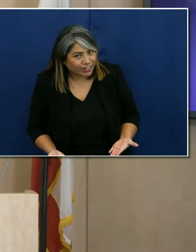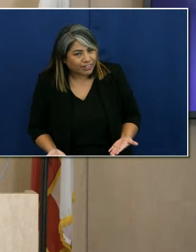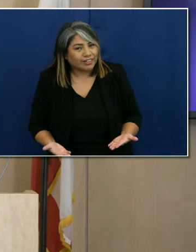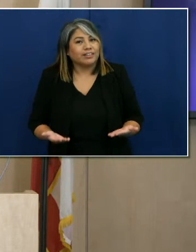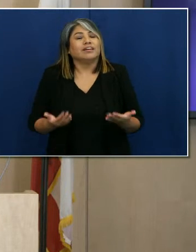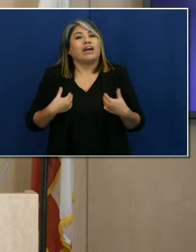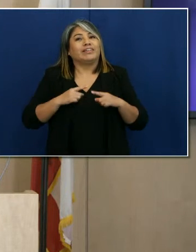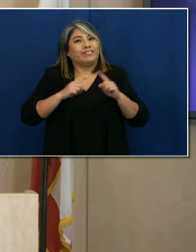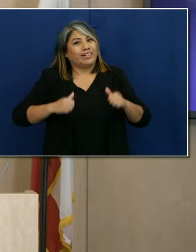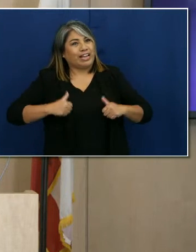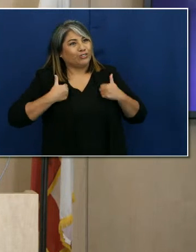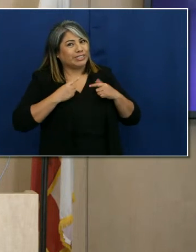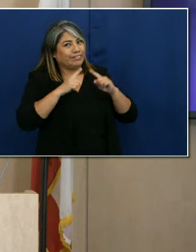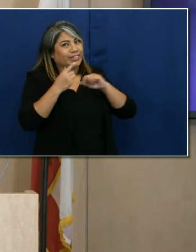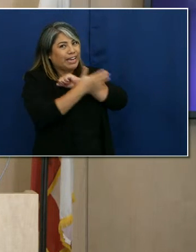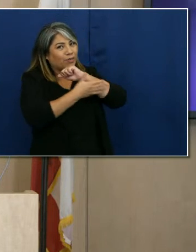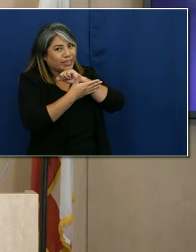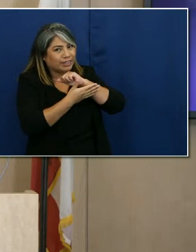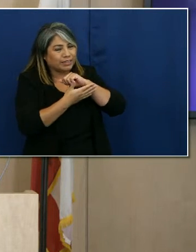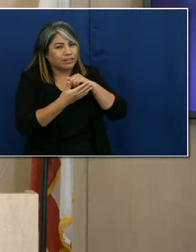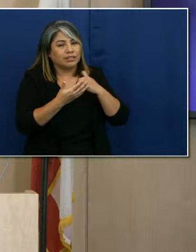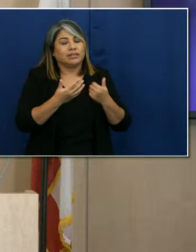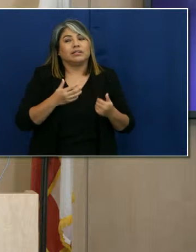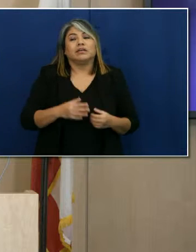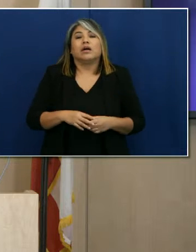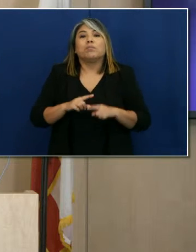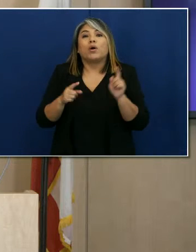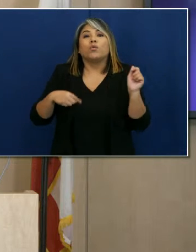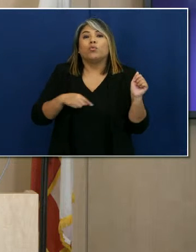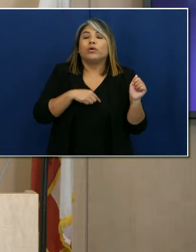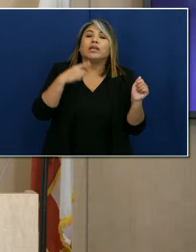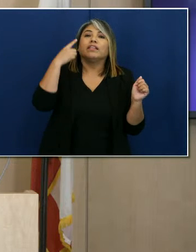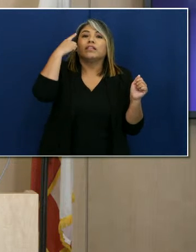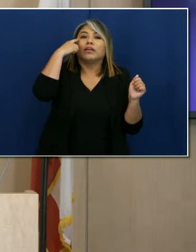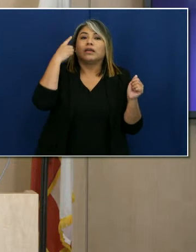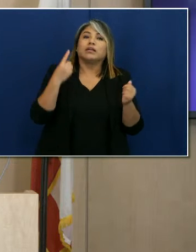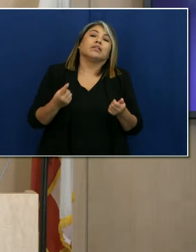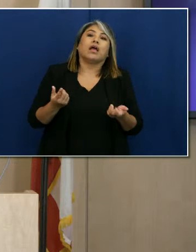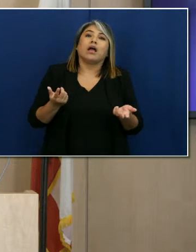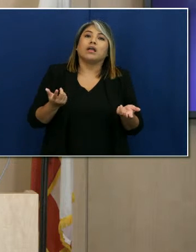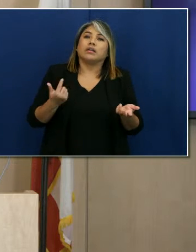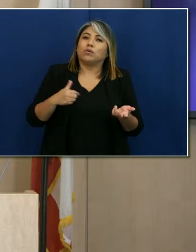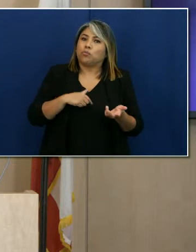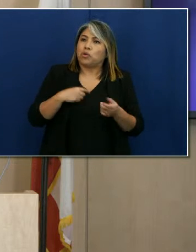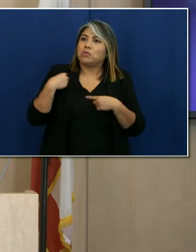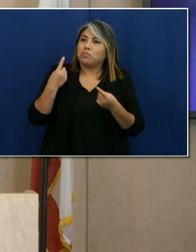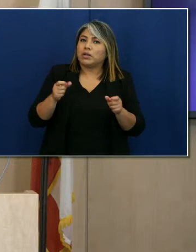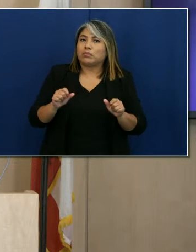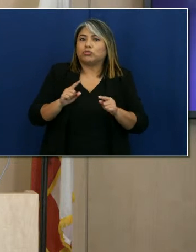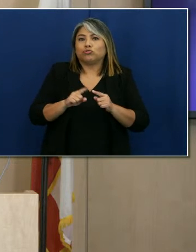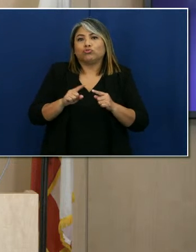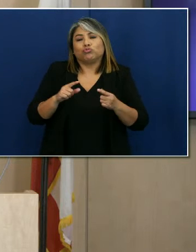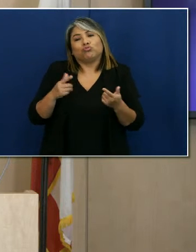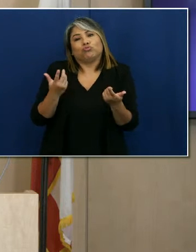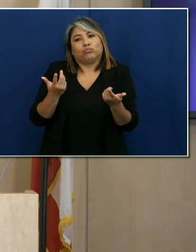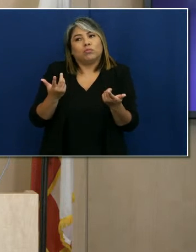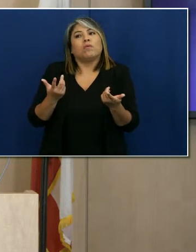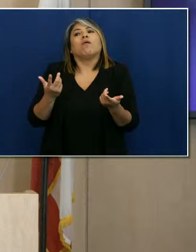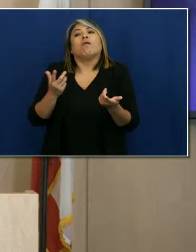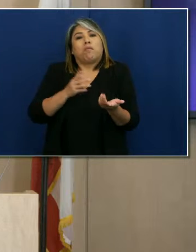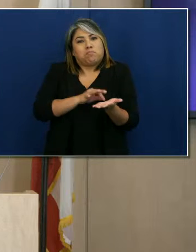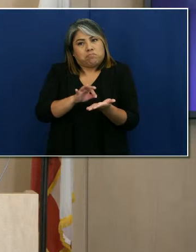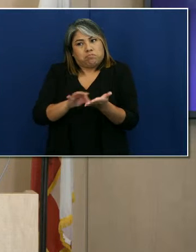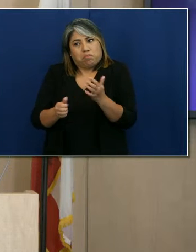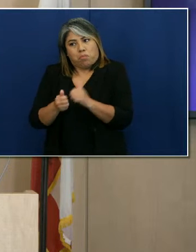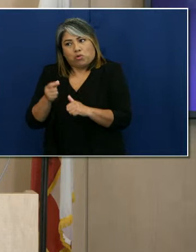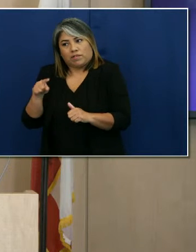died of COVID. But we think that we have been able to pick up most of those cases. In